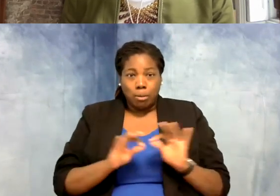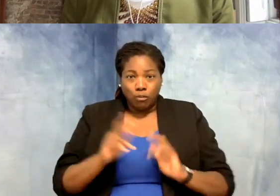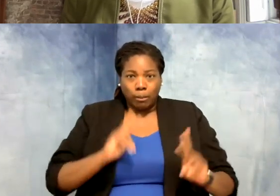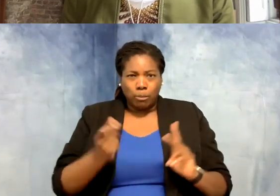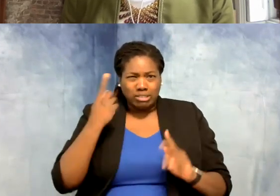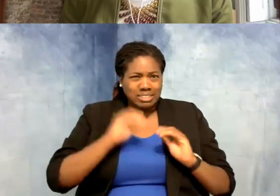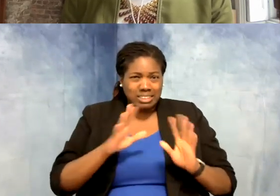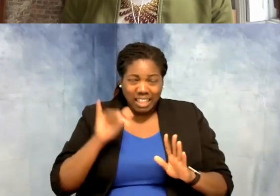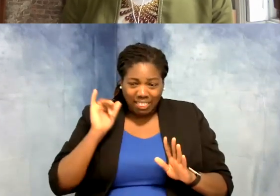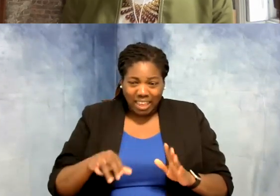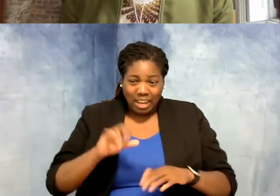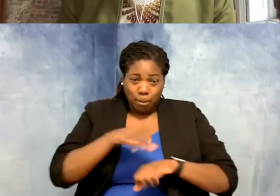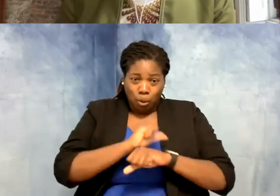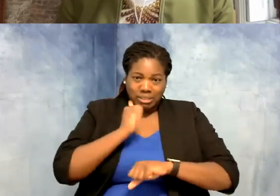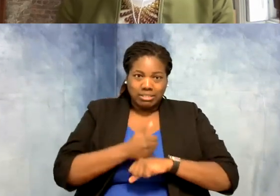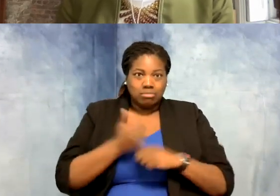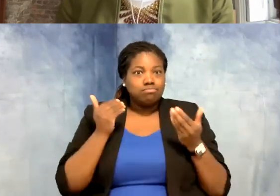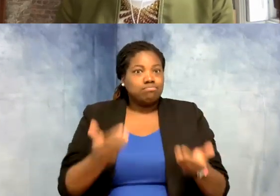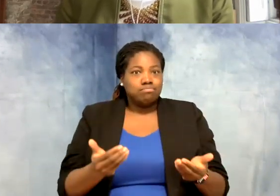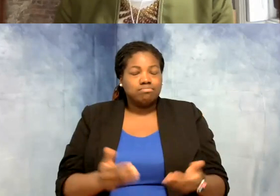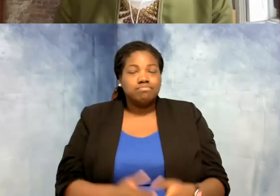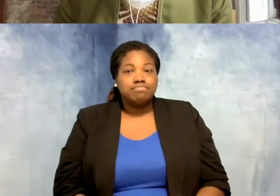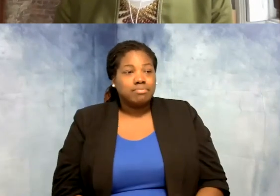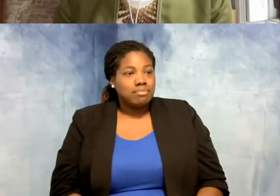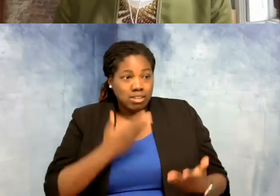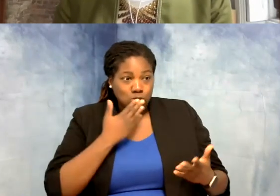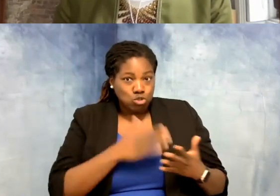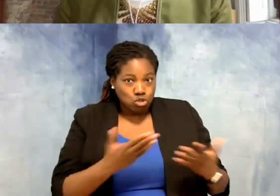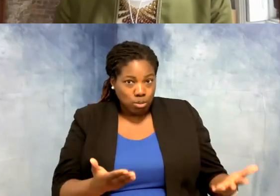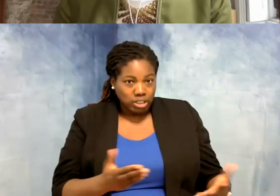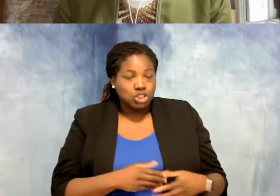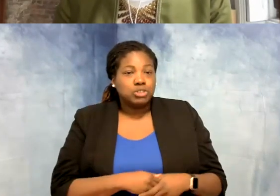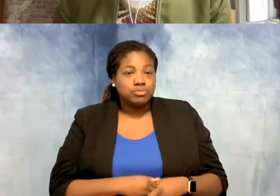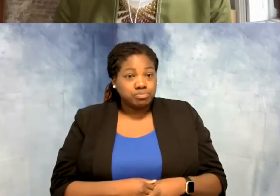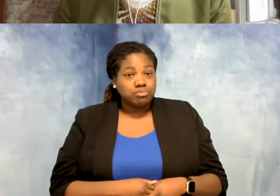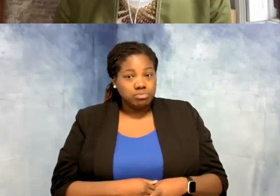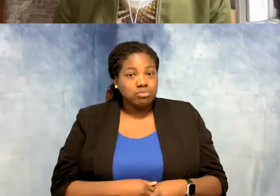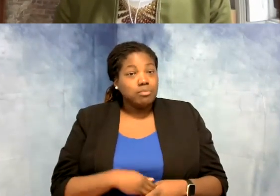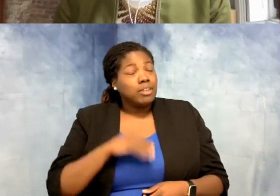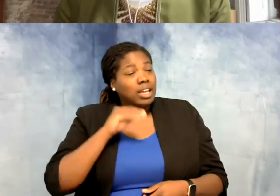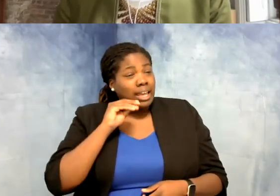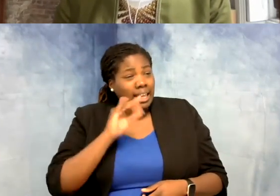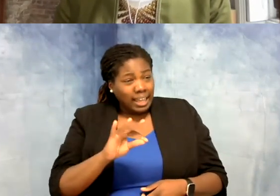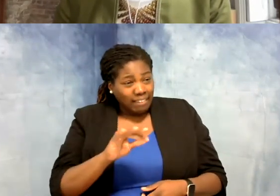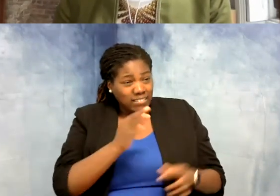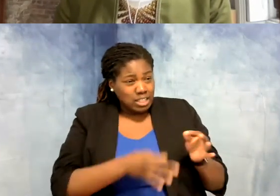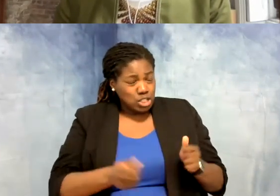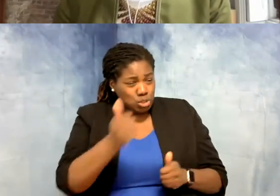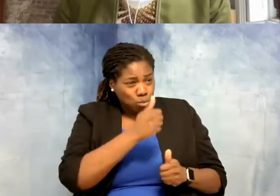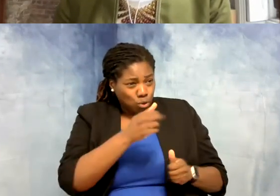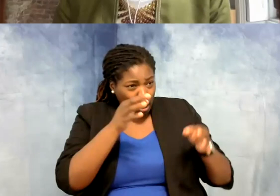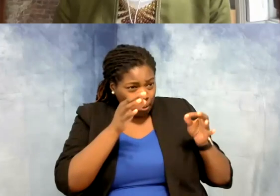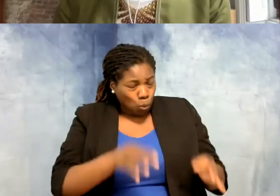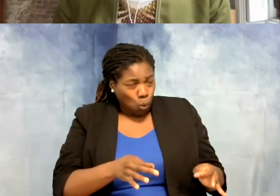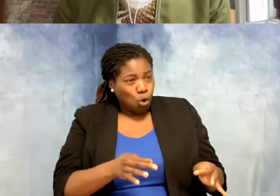to understand. Thank you for that clarity. All right, I'm sticking with you for a second. If the Supreme Court's ultimate opinion does look